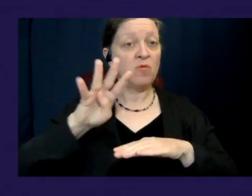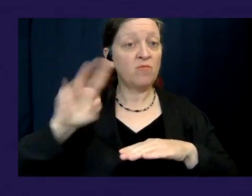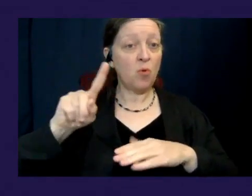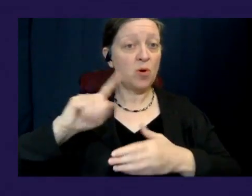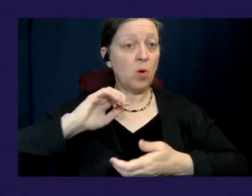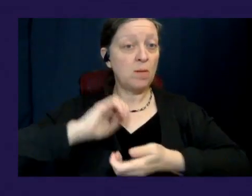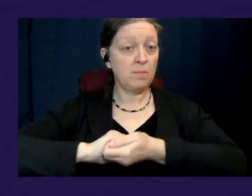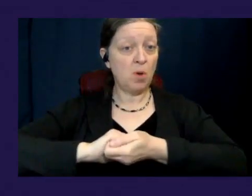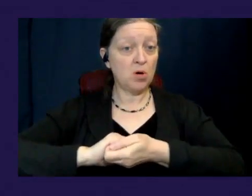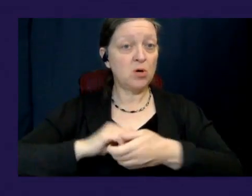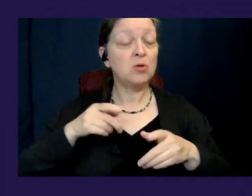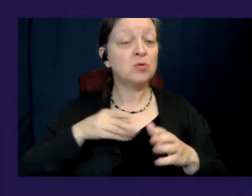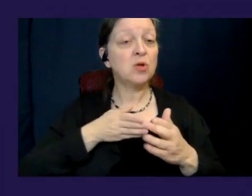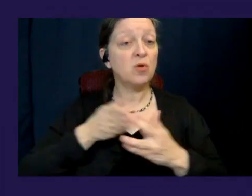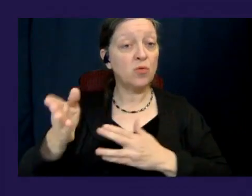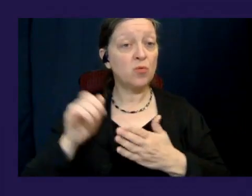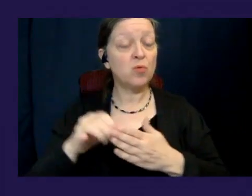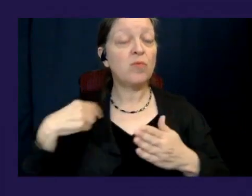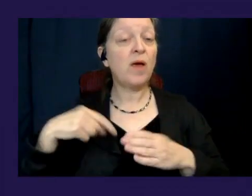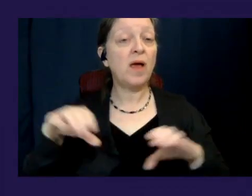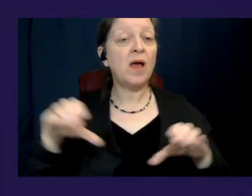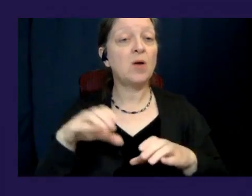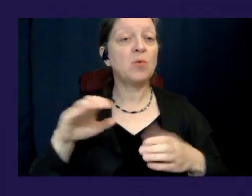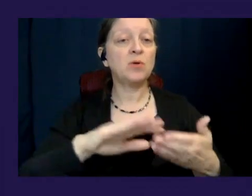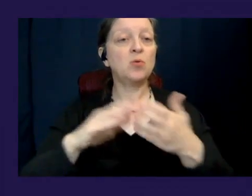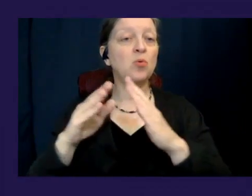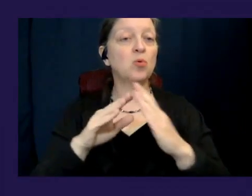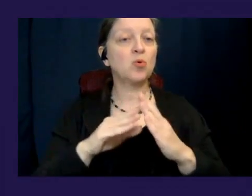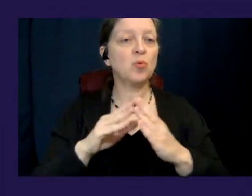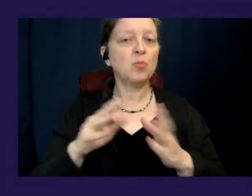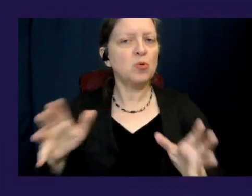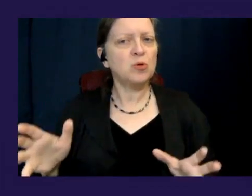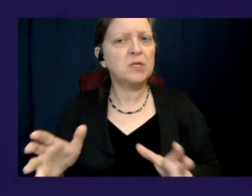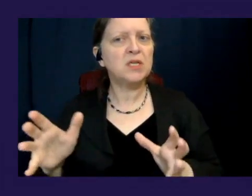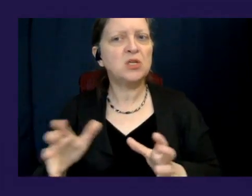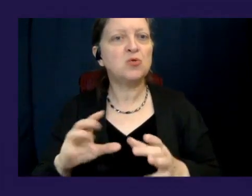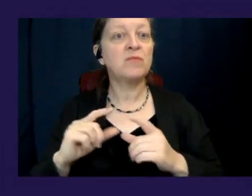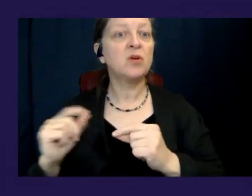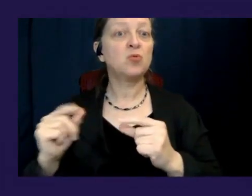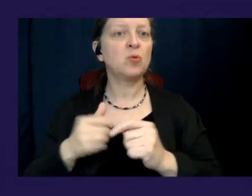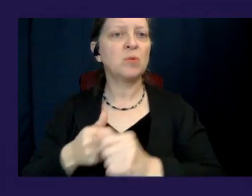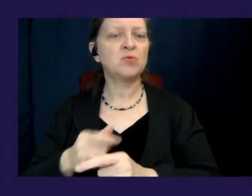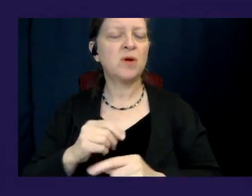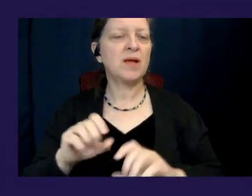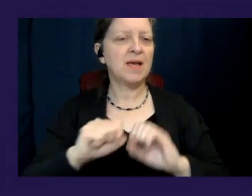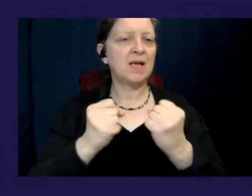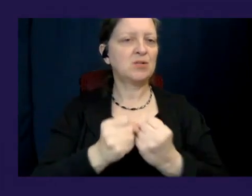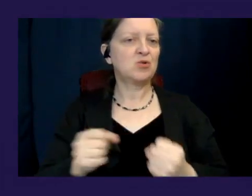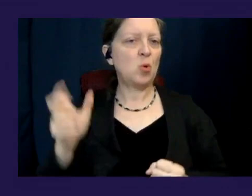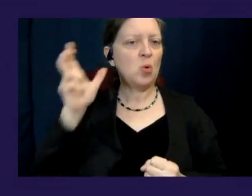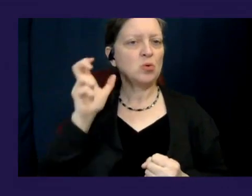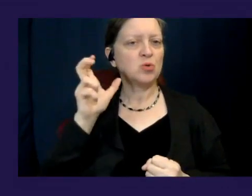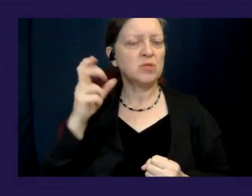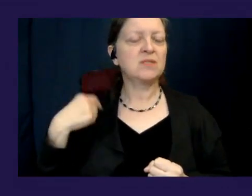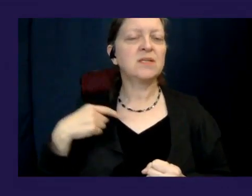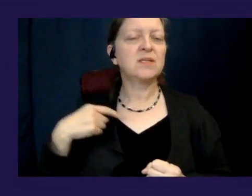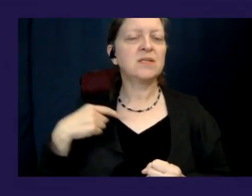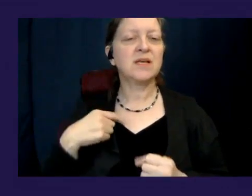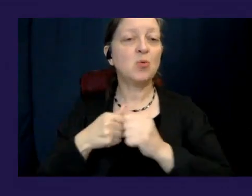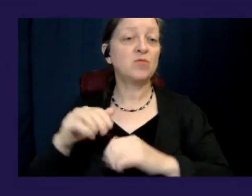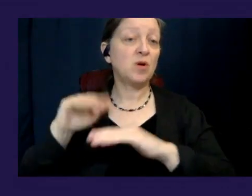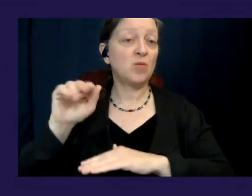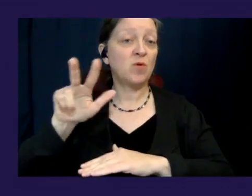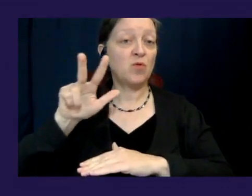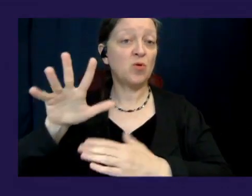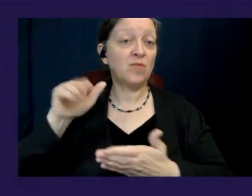basically do community-driven rumor tracking and social listening. We've tracked over 35,000 rumors, and we use